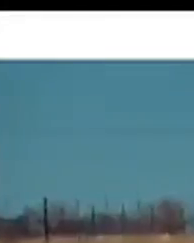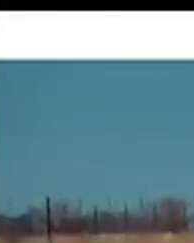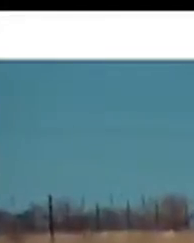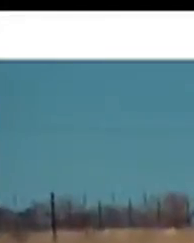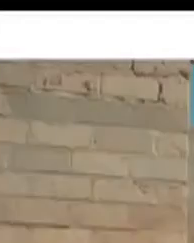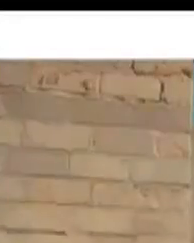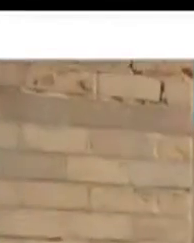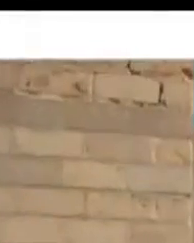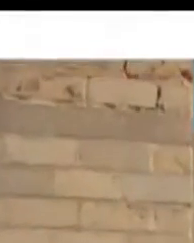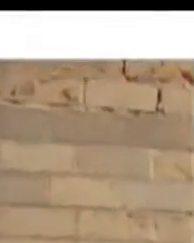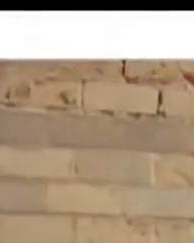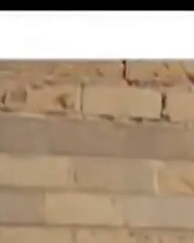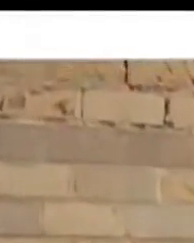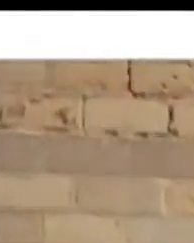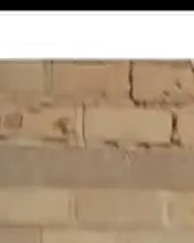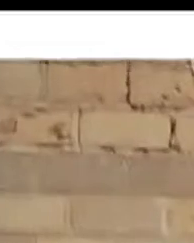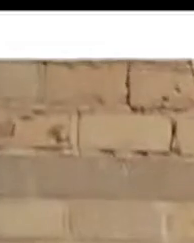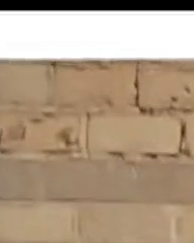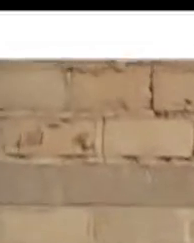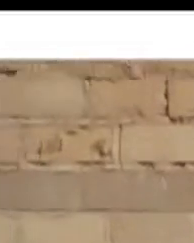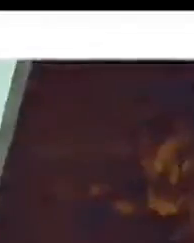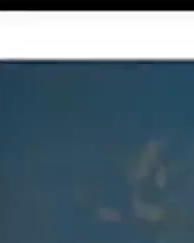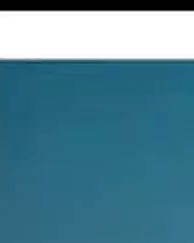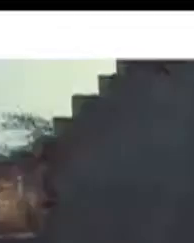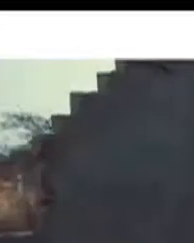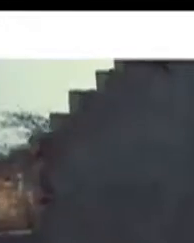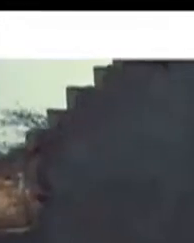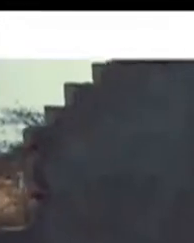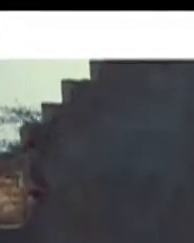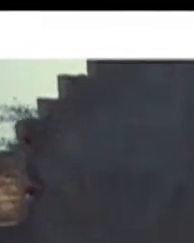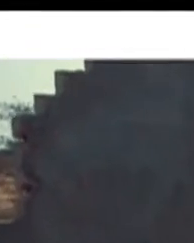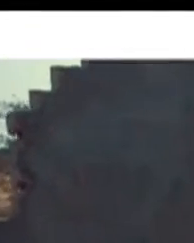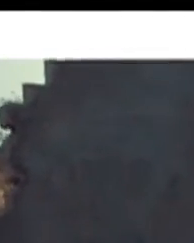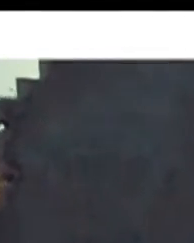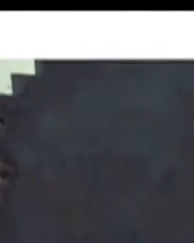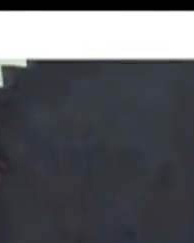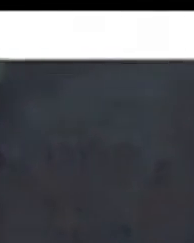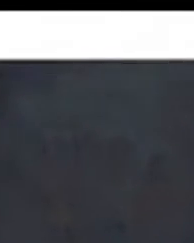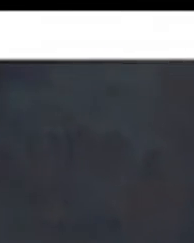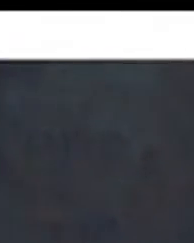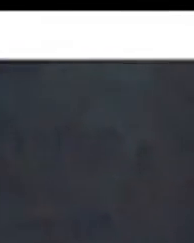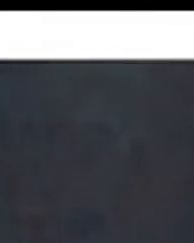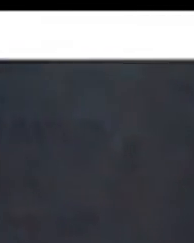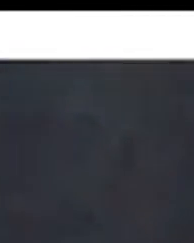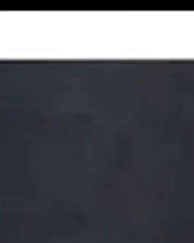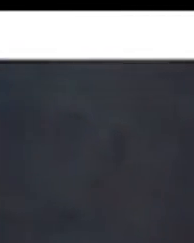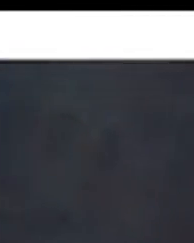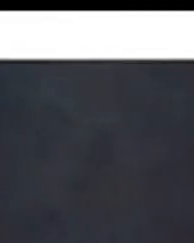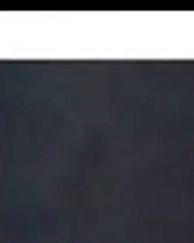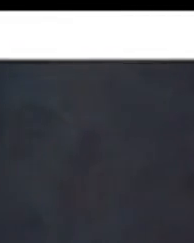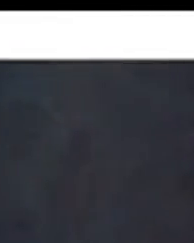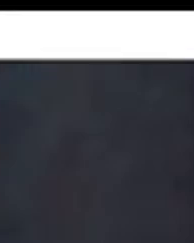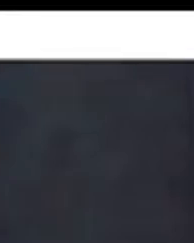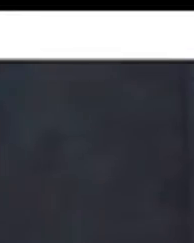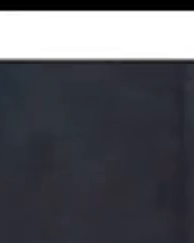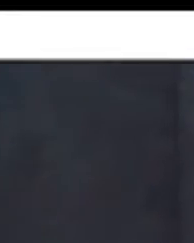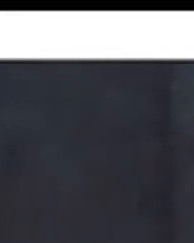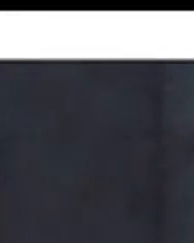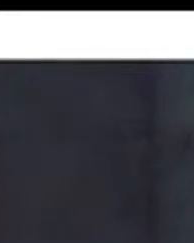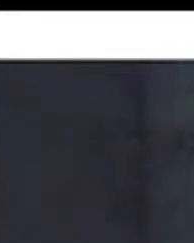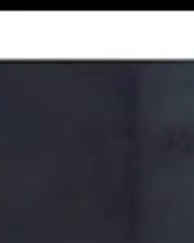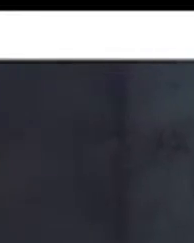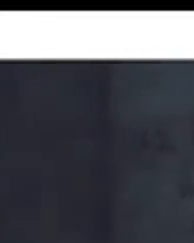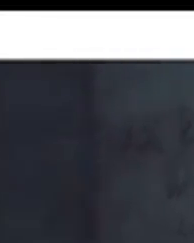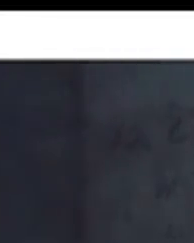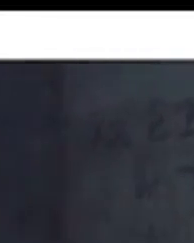undula man. Azula molo dola man. Nigga all-star, kontrato freestar. Nomegezina nigga hambe